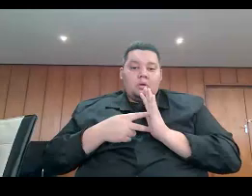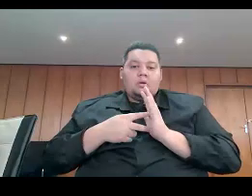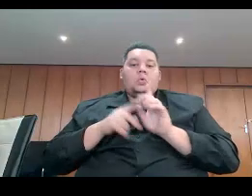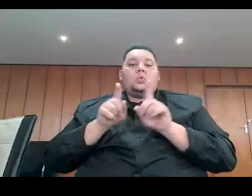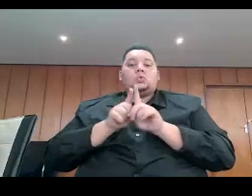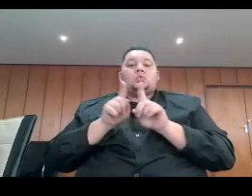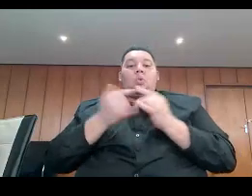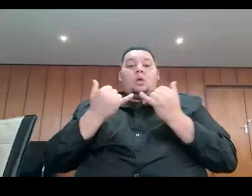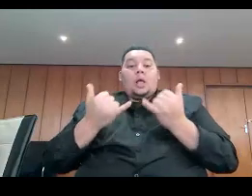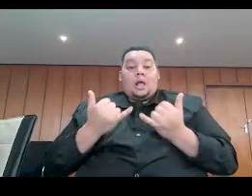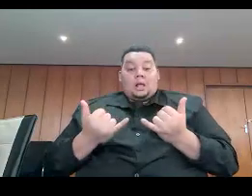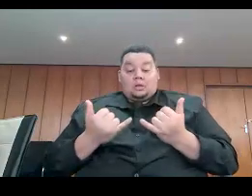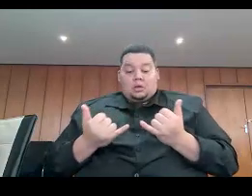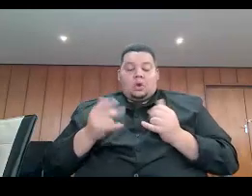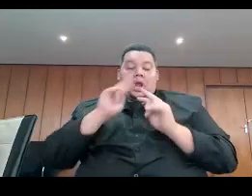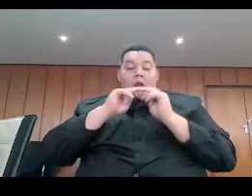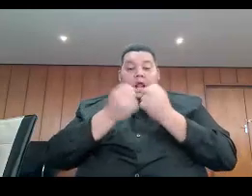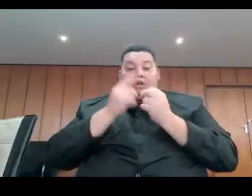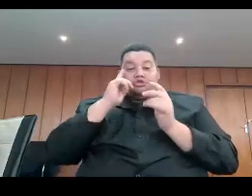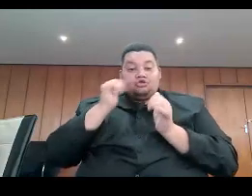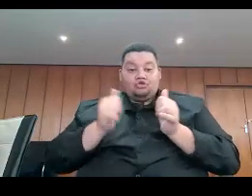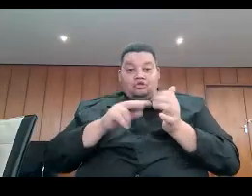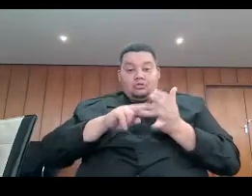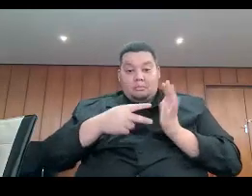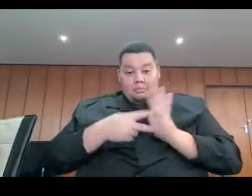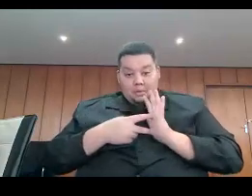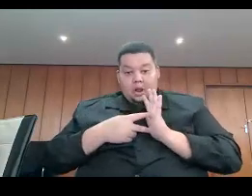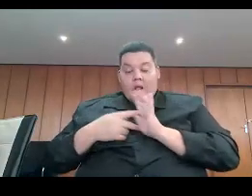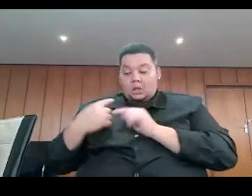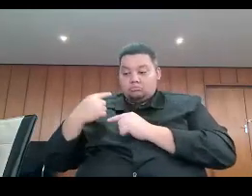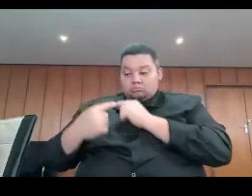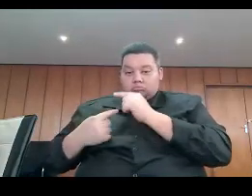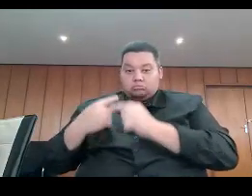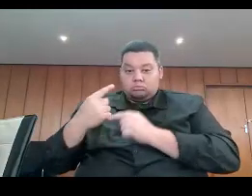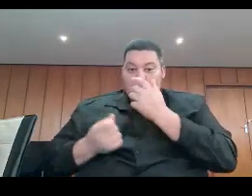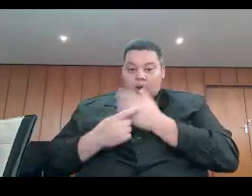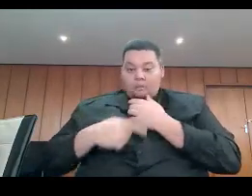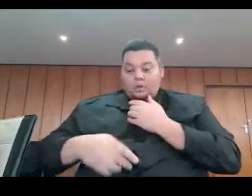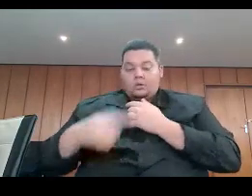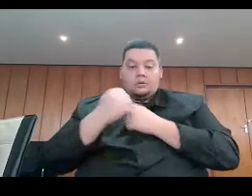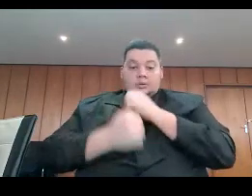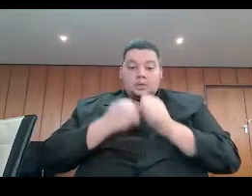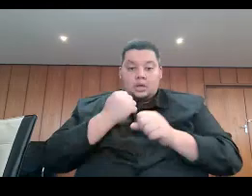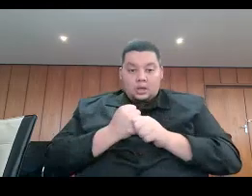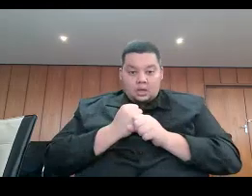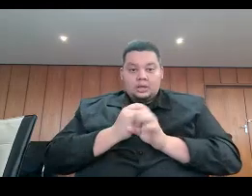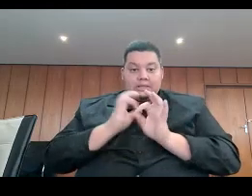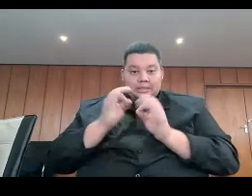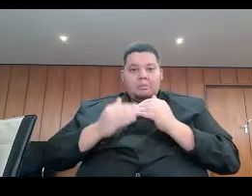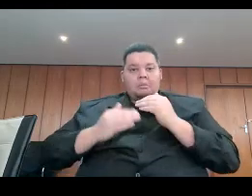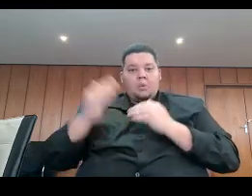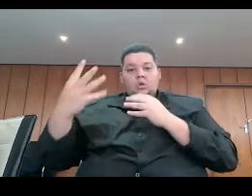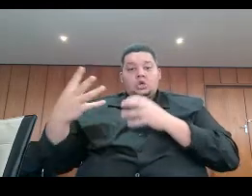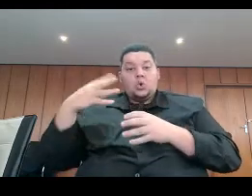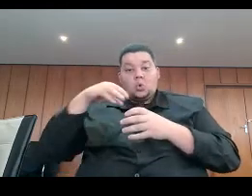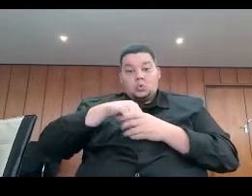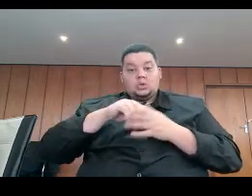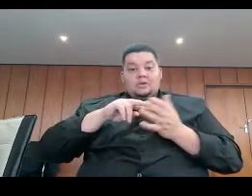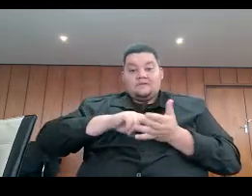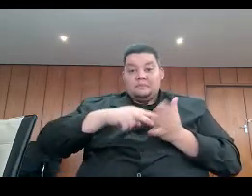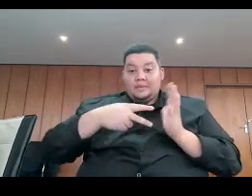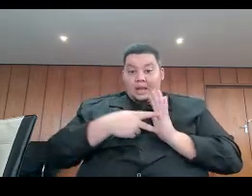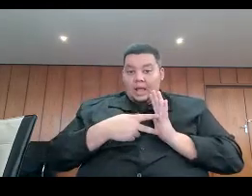the current National Strategic Plan that's coming into work now this year, is the most inclusive, disability inclusive